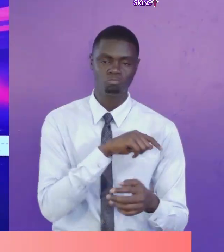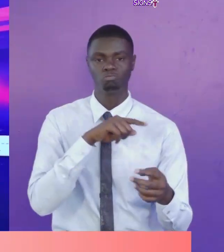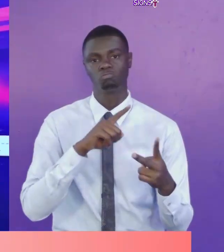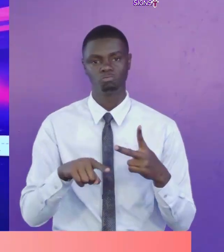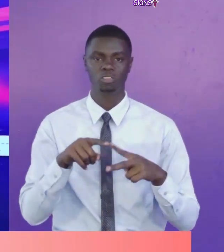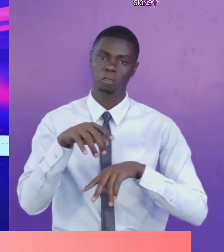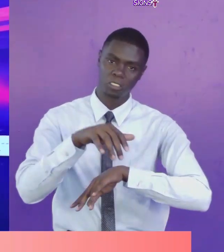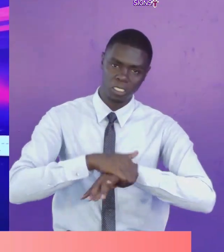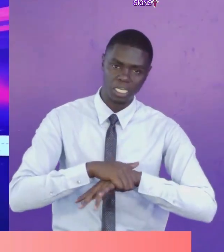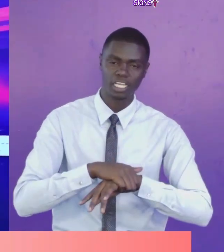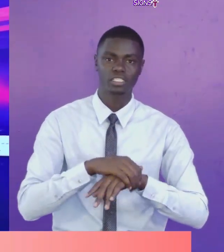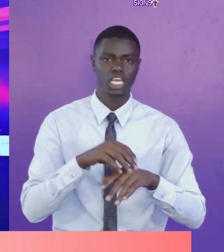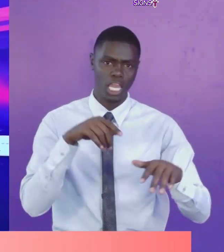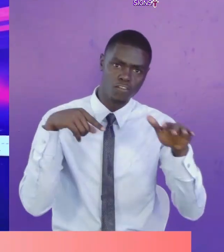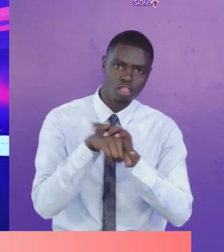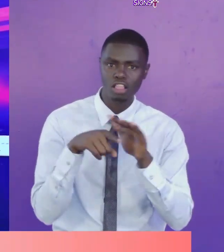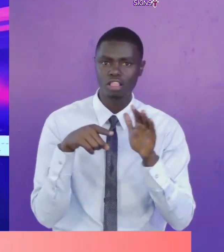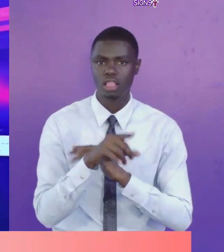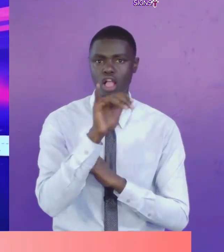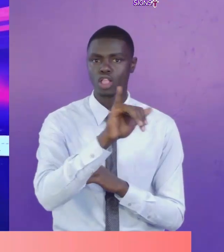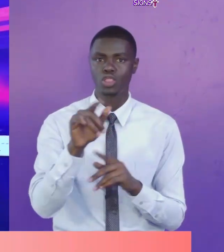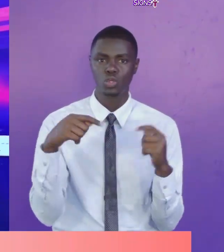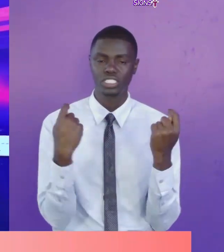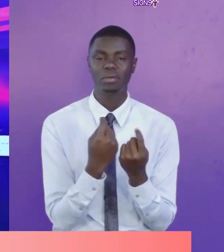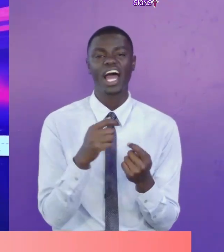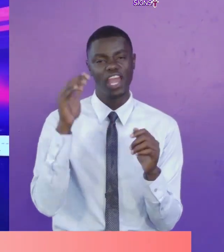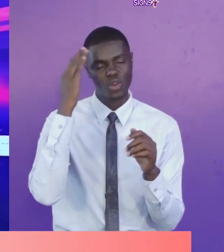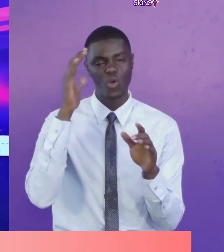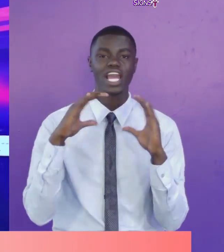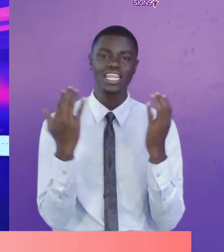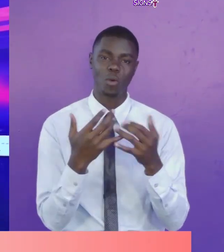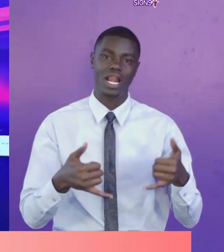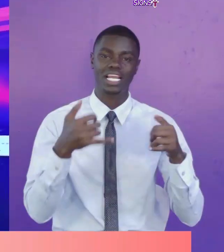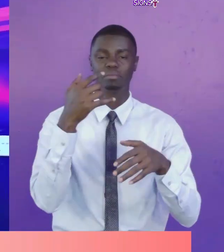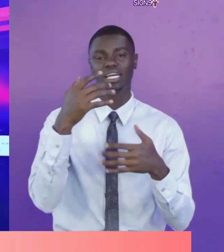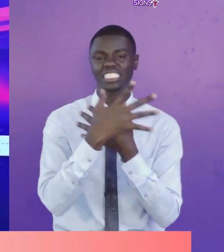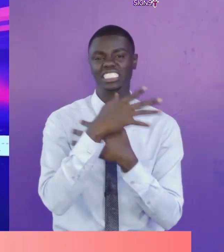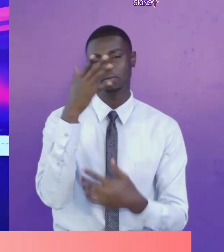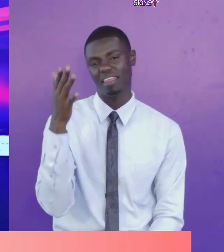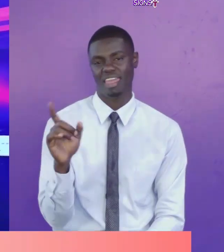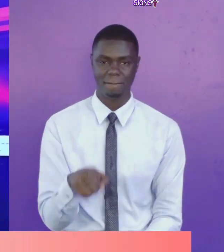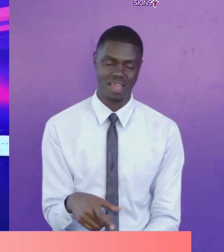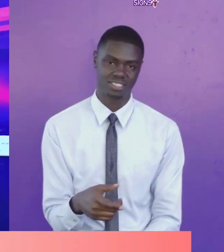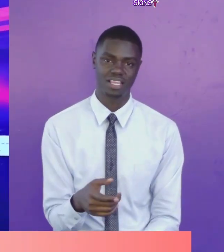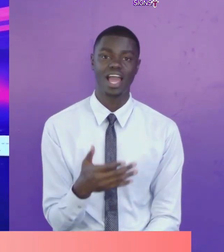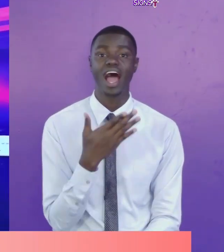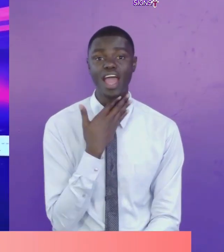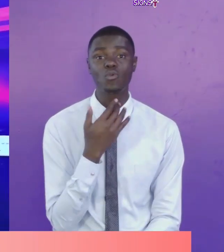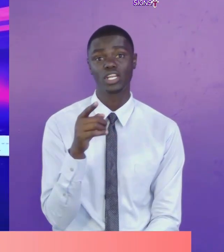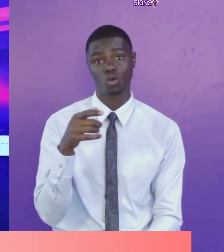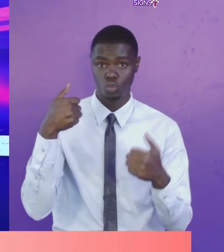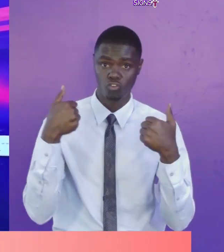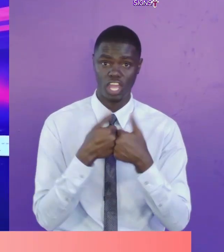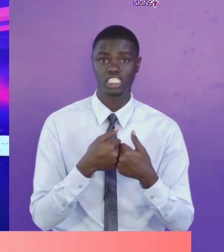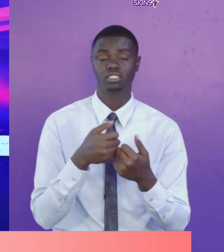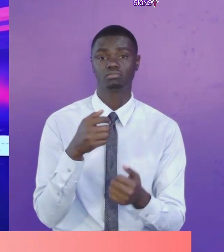he scores against those teams, in the World Cup, Germany will be there. That is automatic. Of course. Germany will be there. And I want them to face the likes